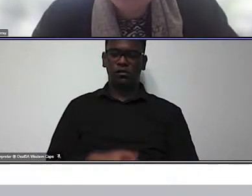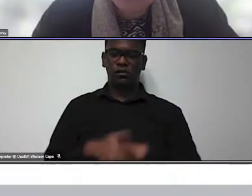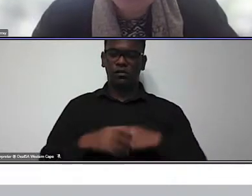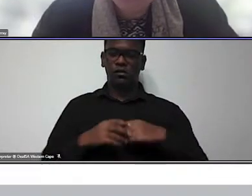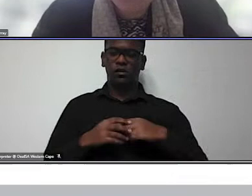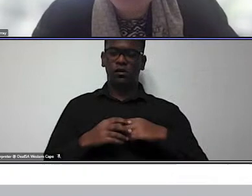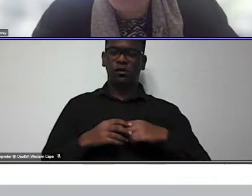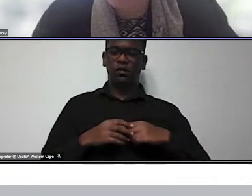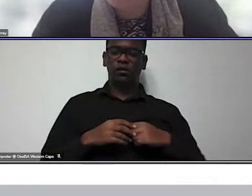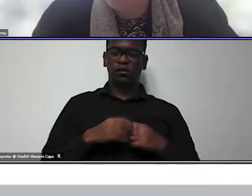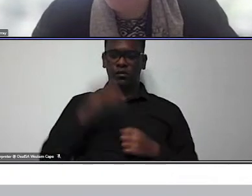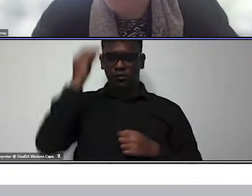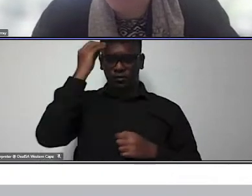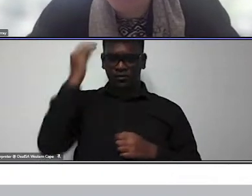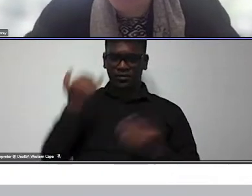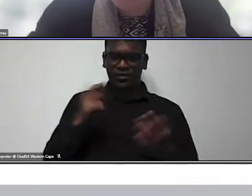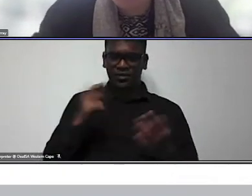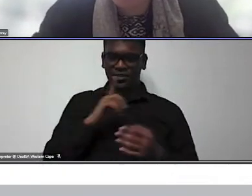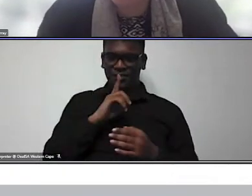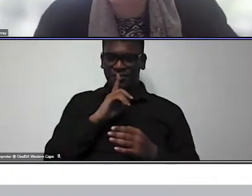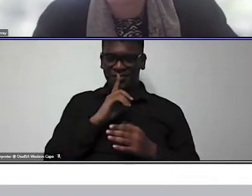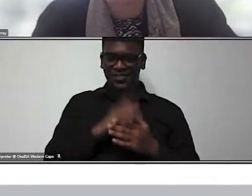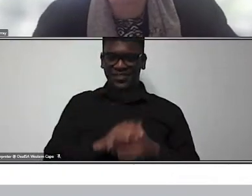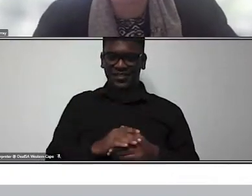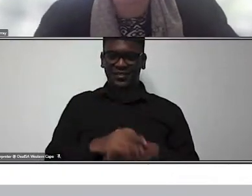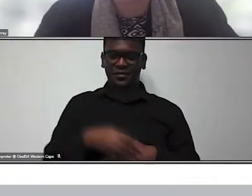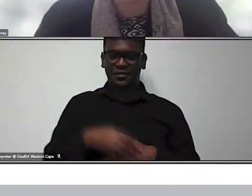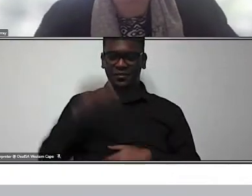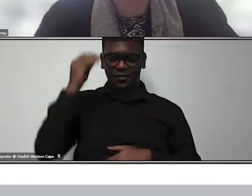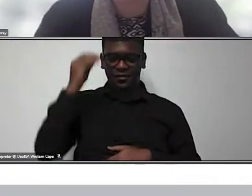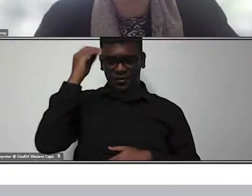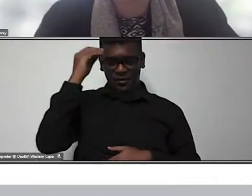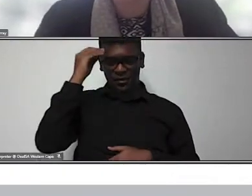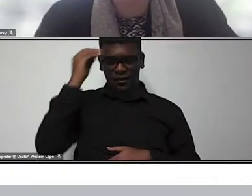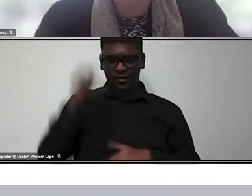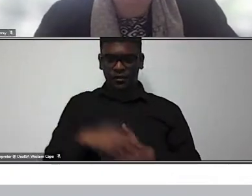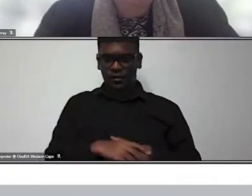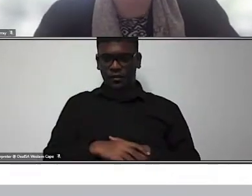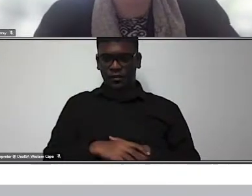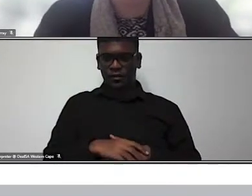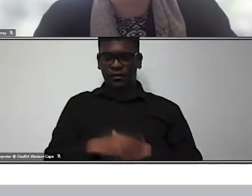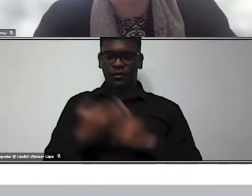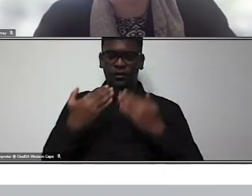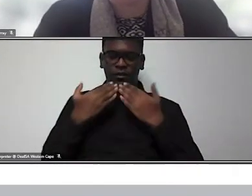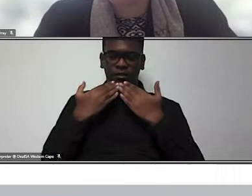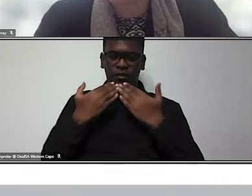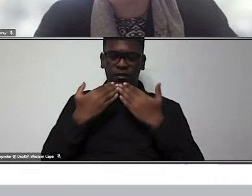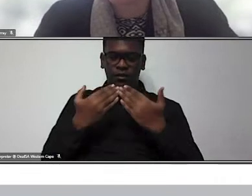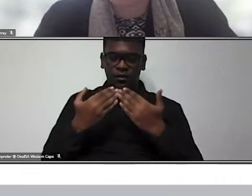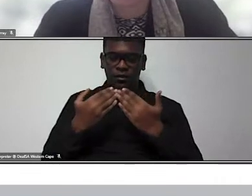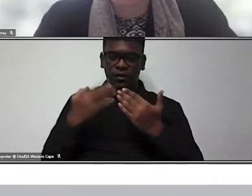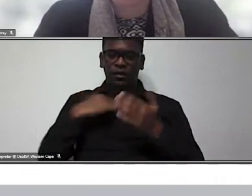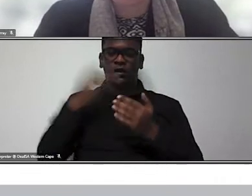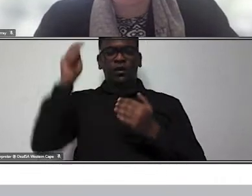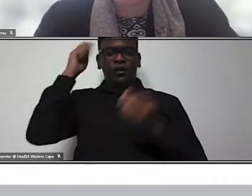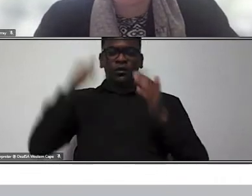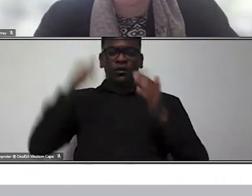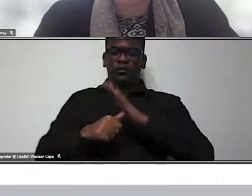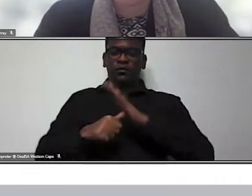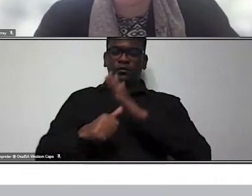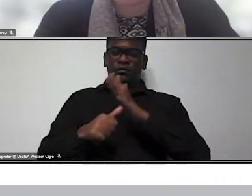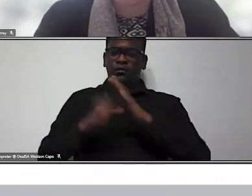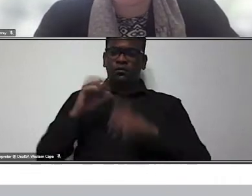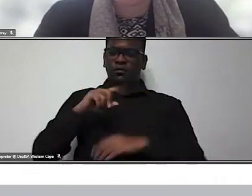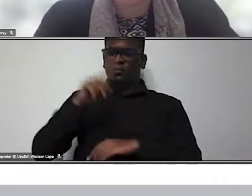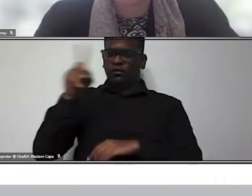Members are very quiet today. Member van der Westhuizen. Yes, thank you very much. I think what is important, and this is not a question,